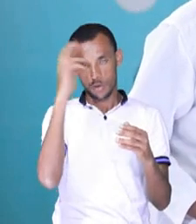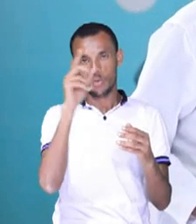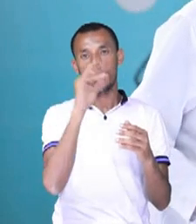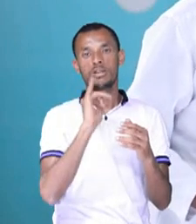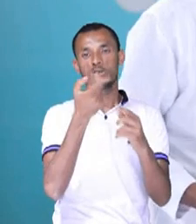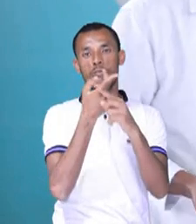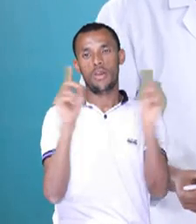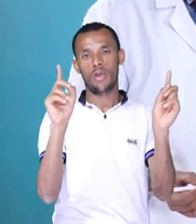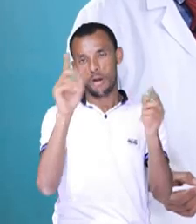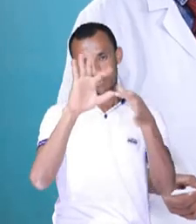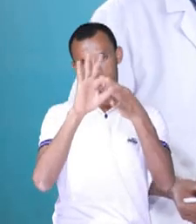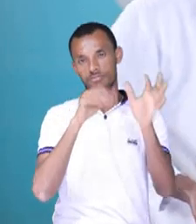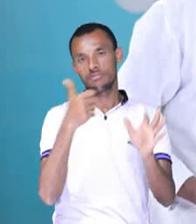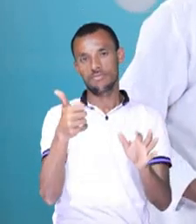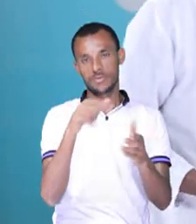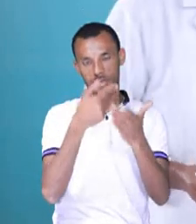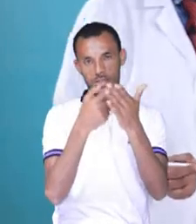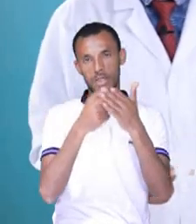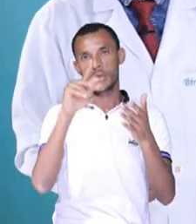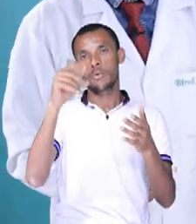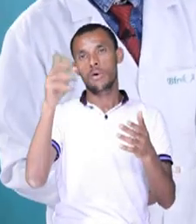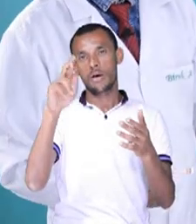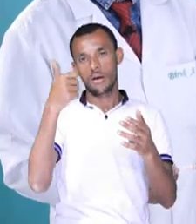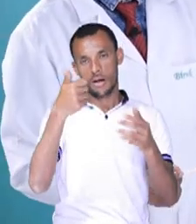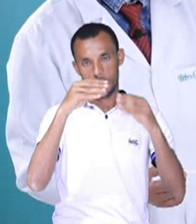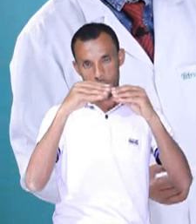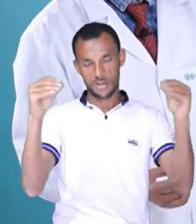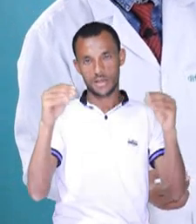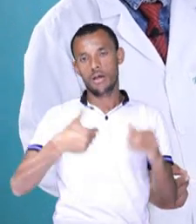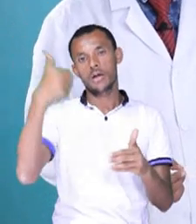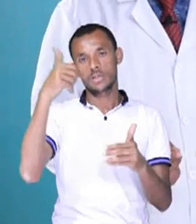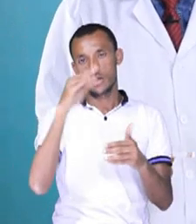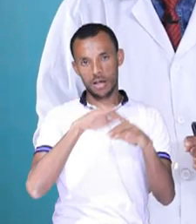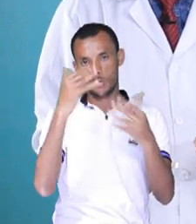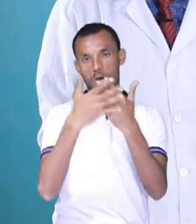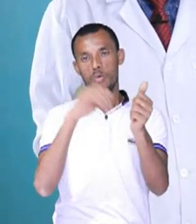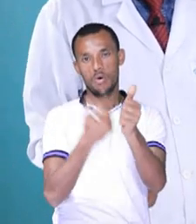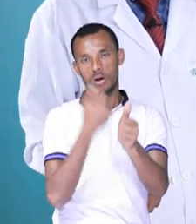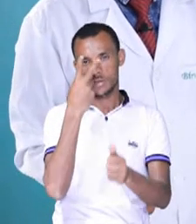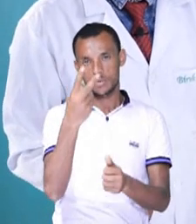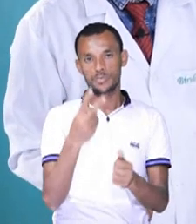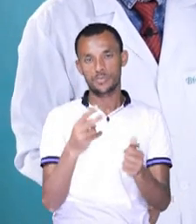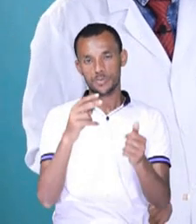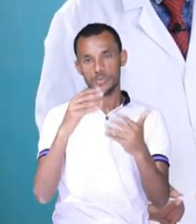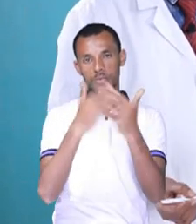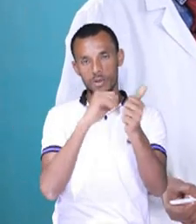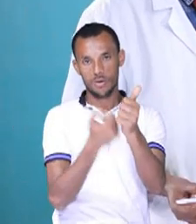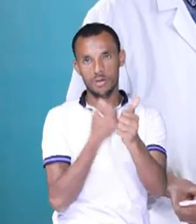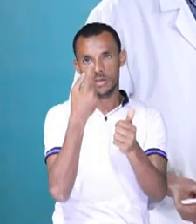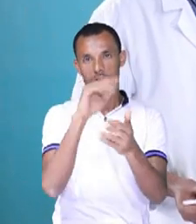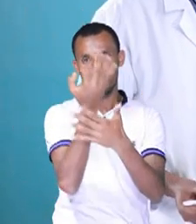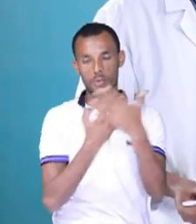is free, one is not paired. This is paramagnetic. The other one is bond order. Bond order is what?